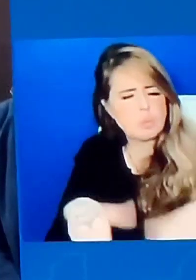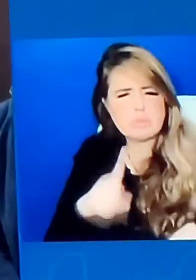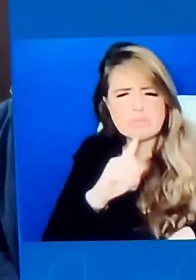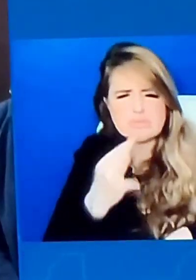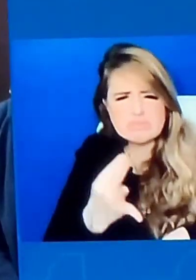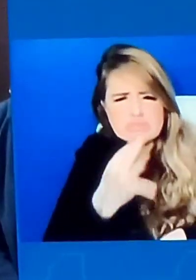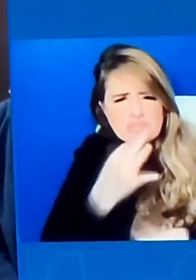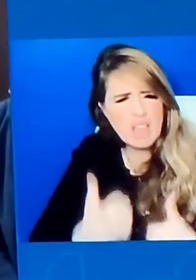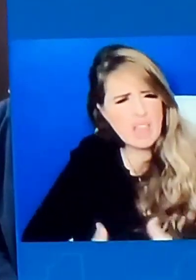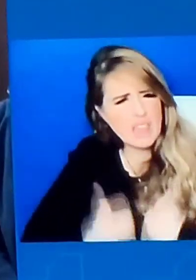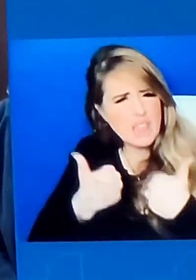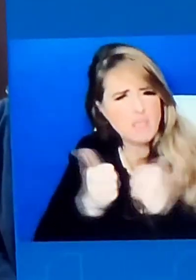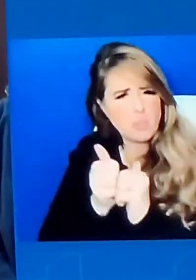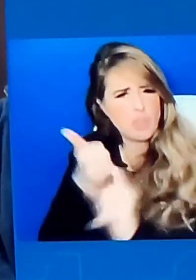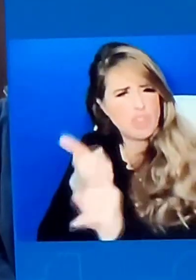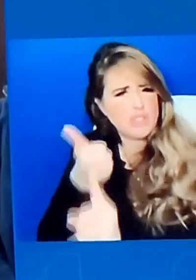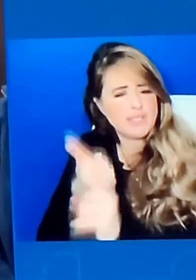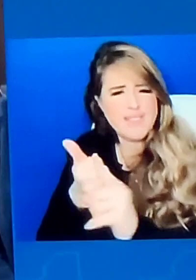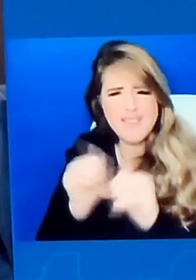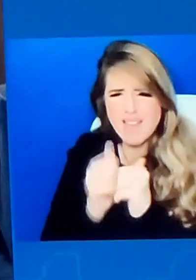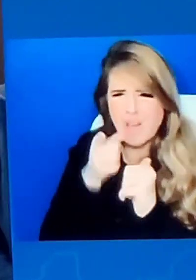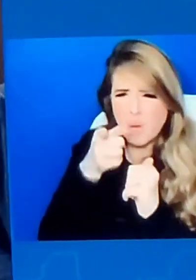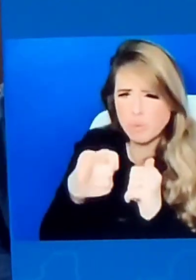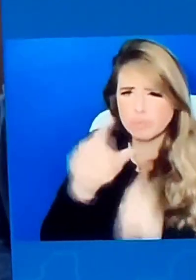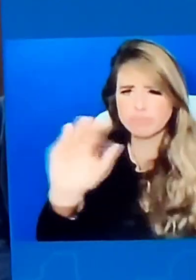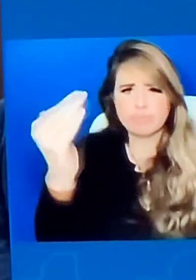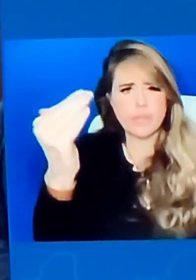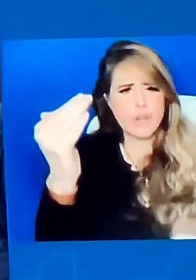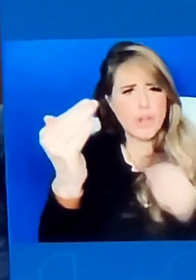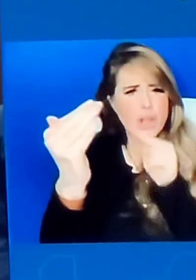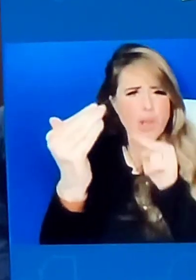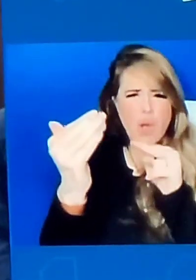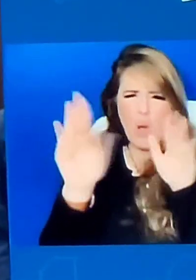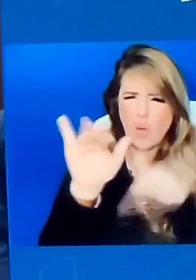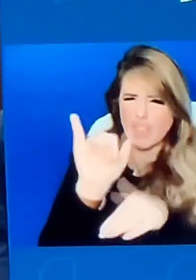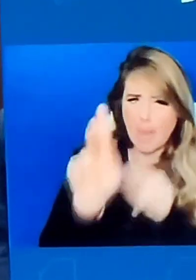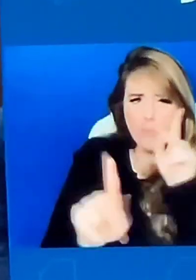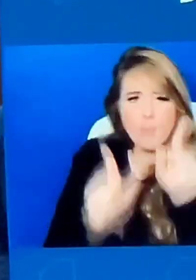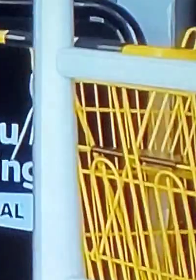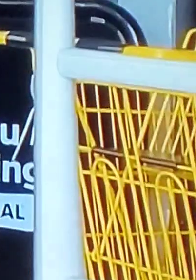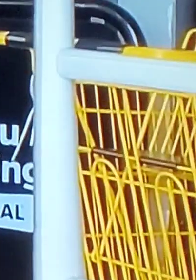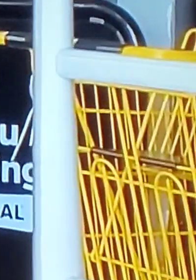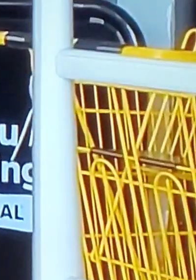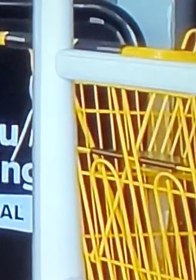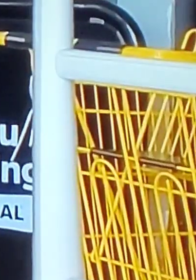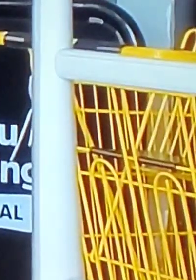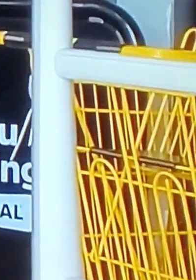they can look at themselves in the mirror. They are the lowest of the low.